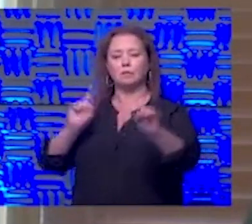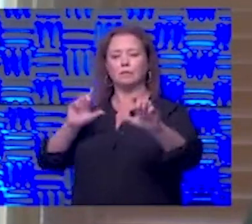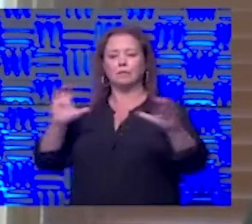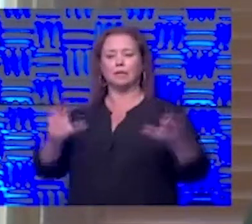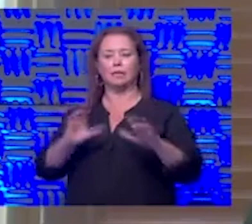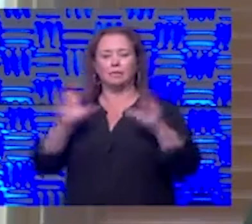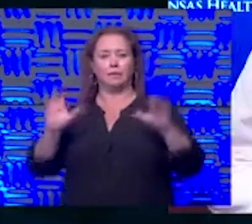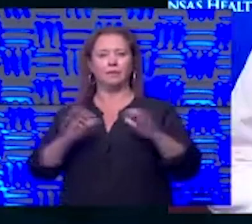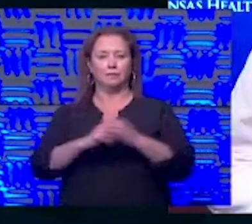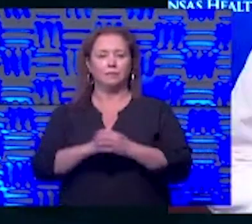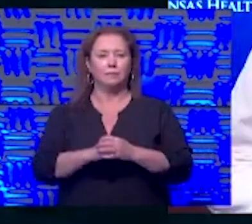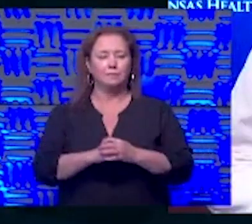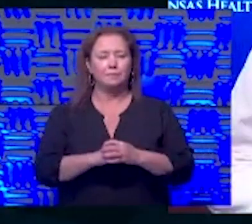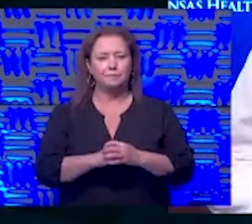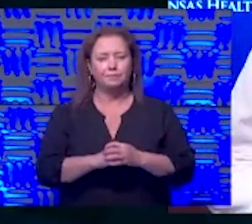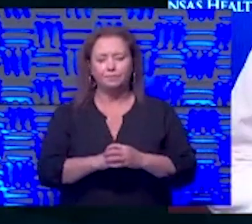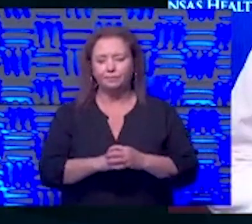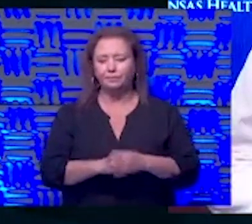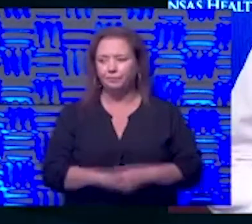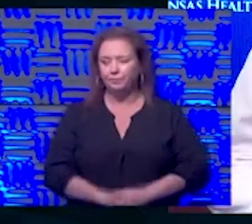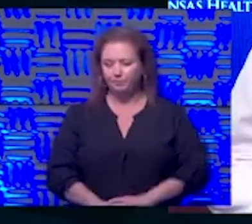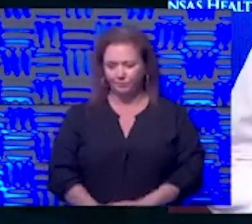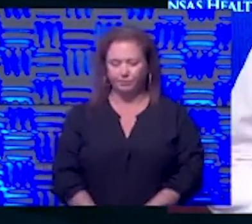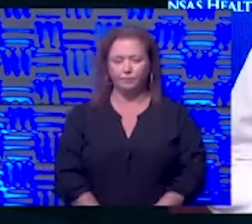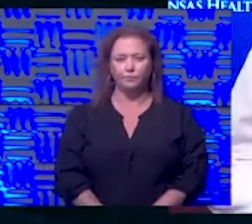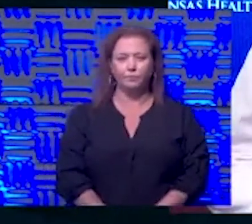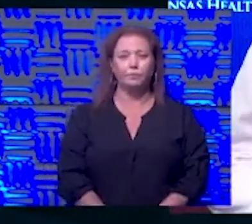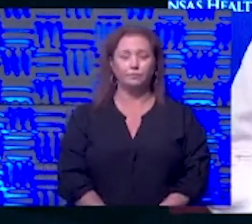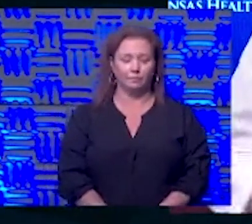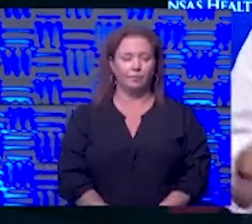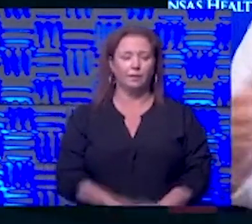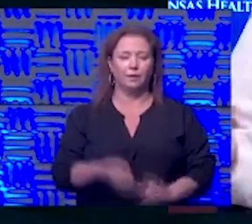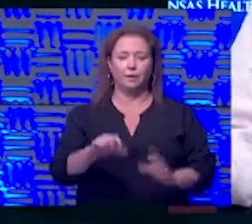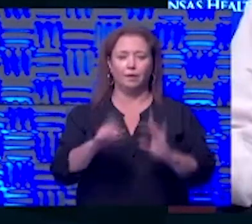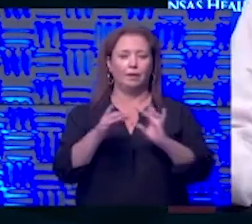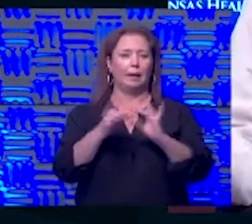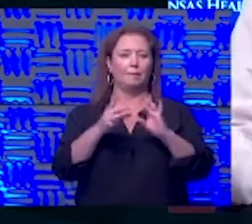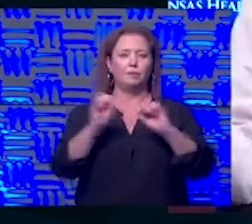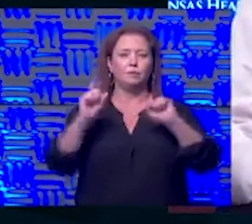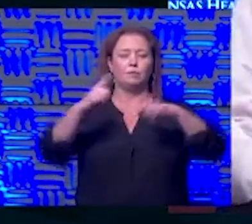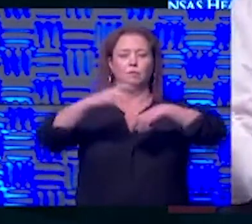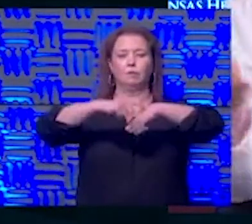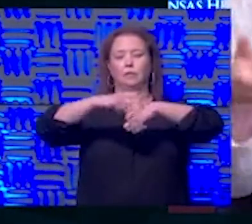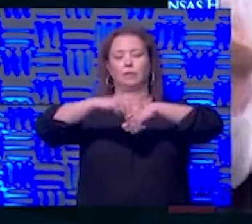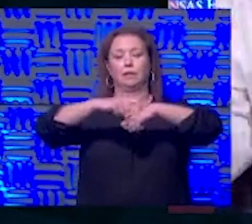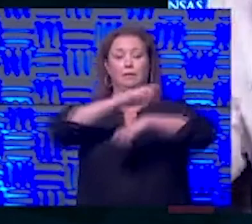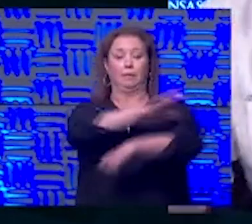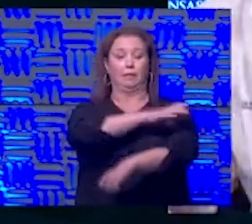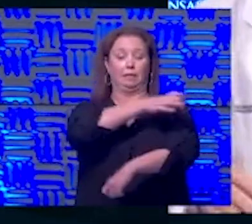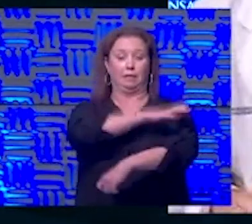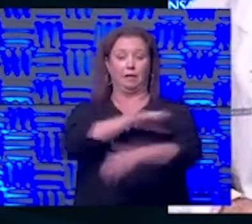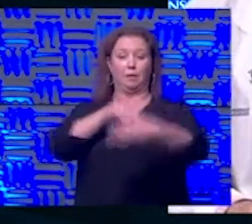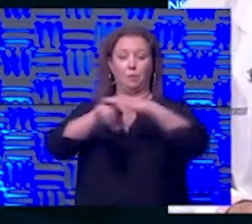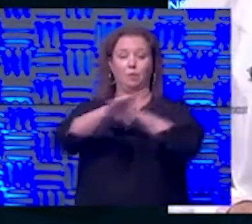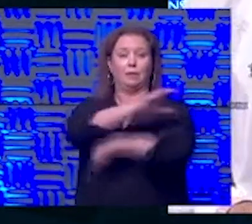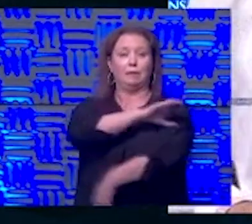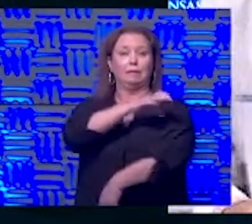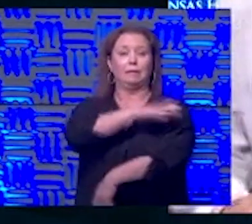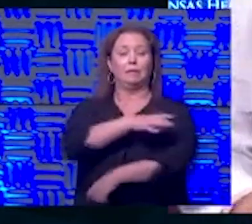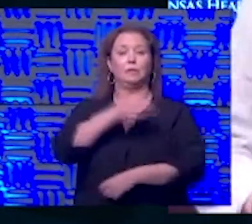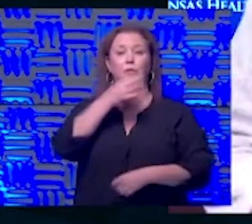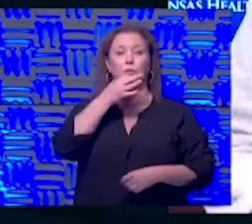whenever possible. I think this is a thing I tell patients all the time in clinic. I'll be going to clinic here in just a few